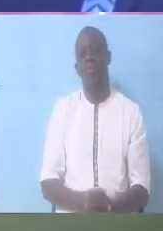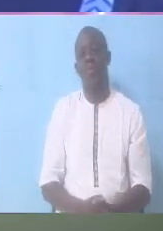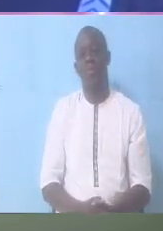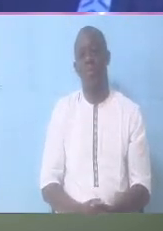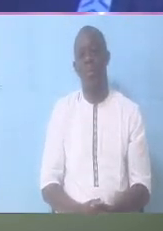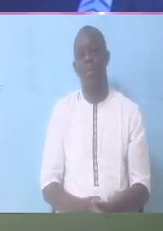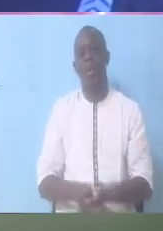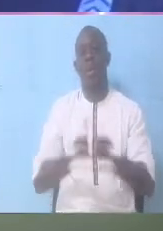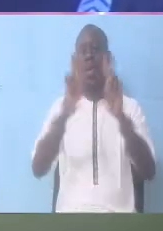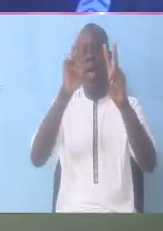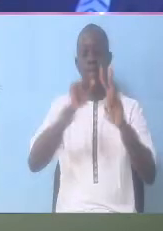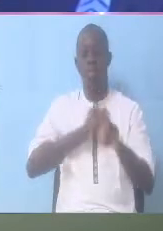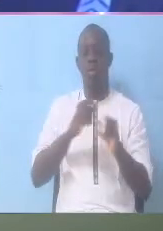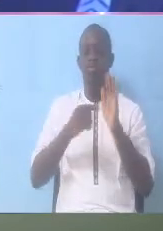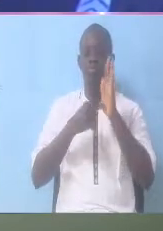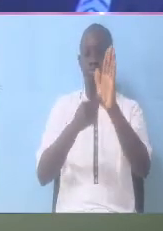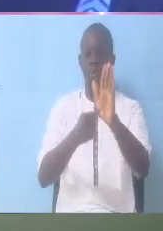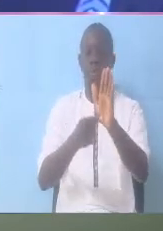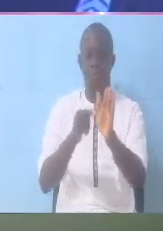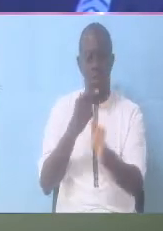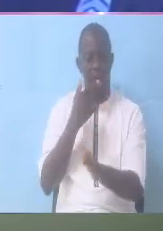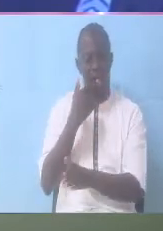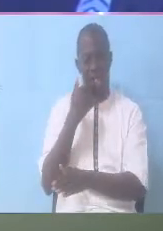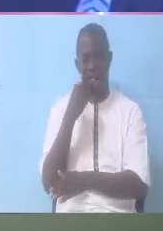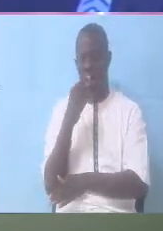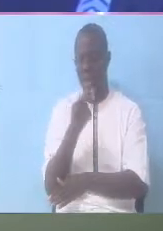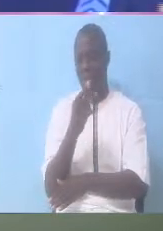Him expressing regret that